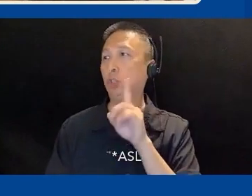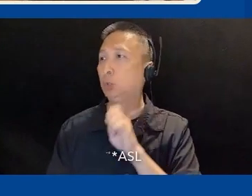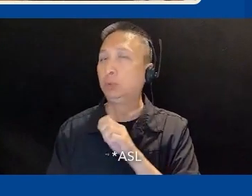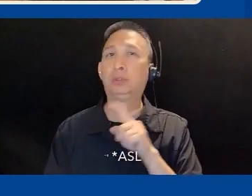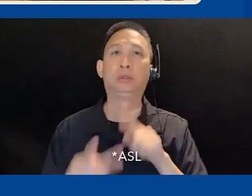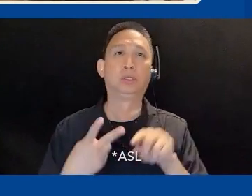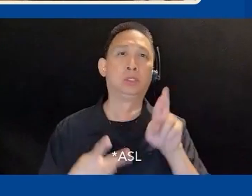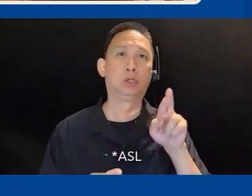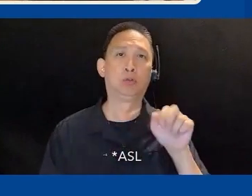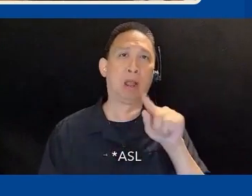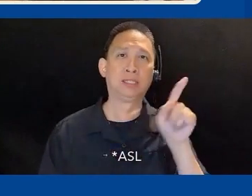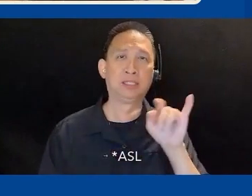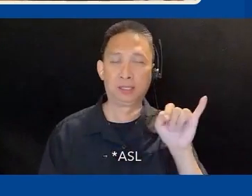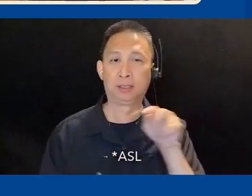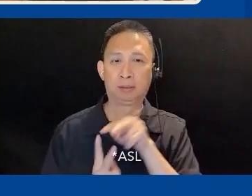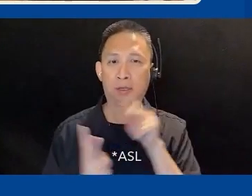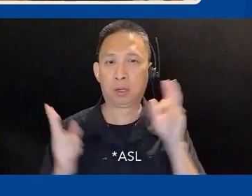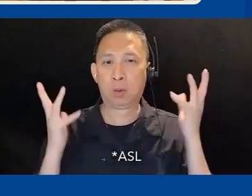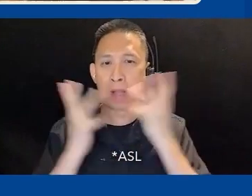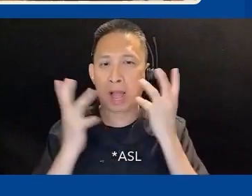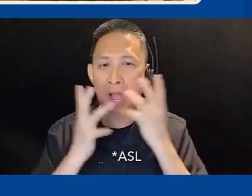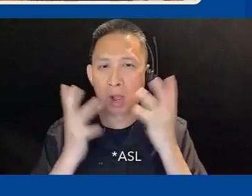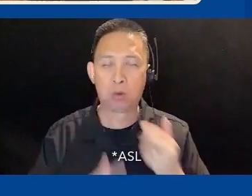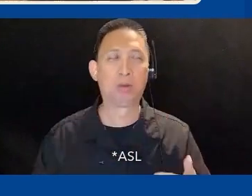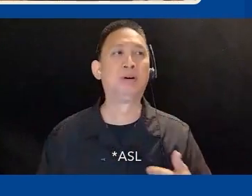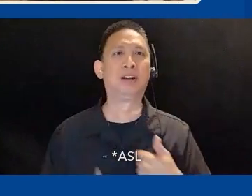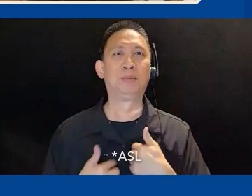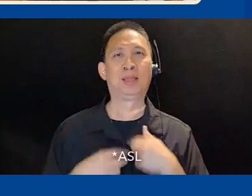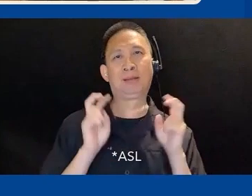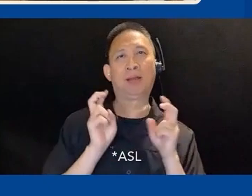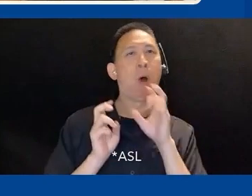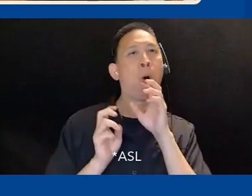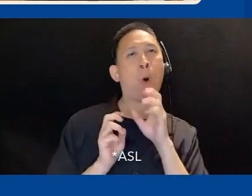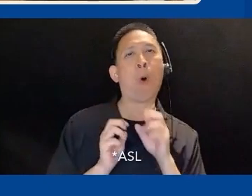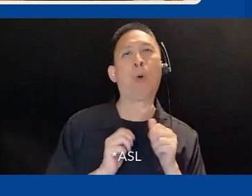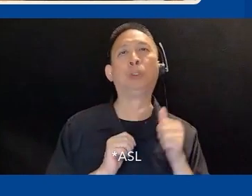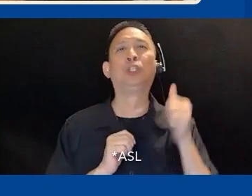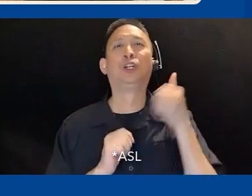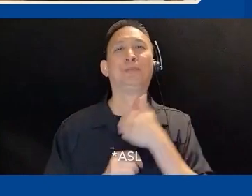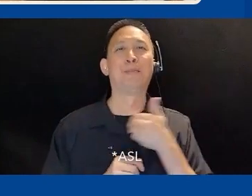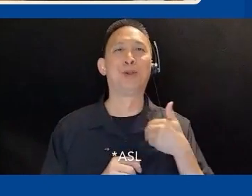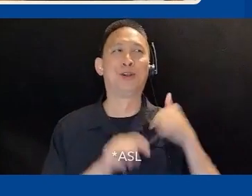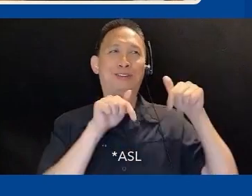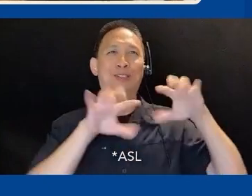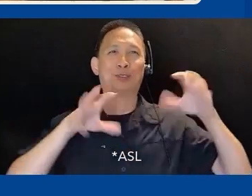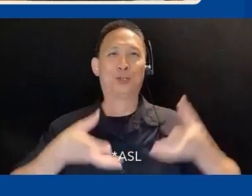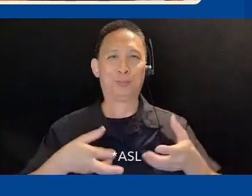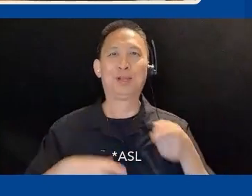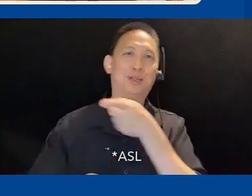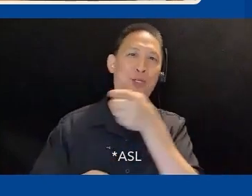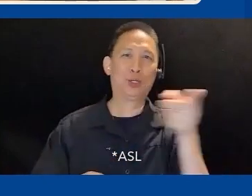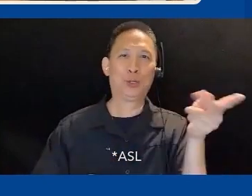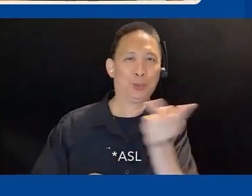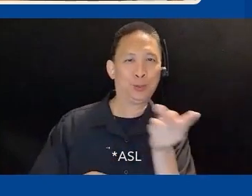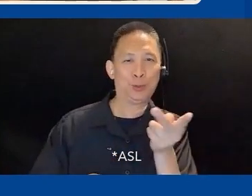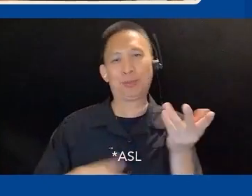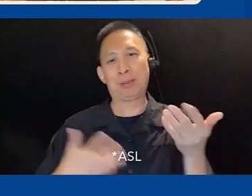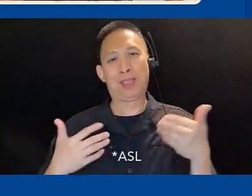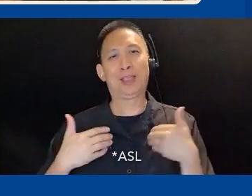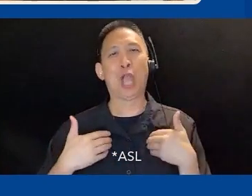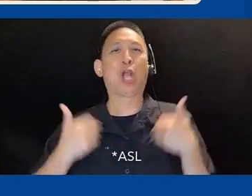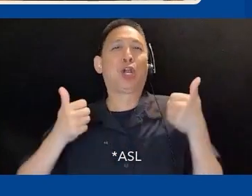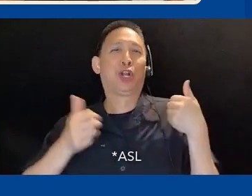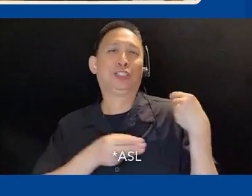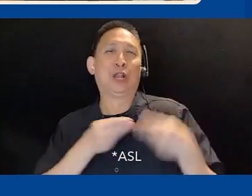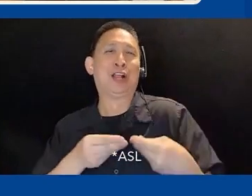I was amongst the older members of the group, but, you know, the next generation, I don't know if we're different generations, but feels Sammy's like it.